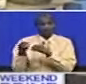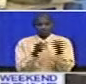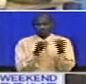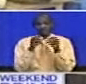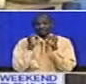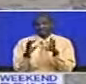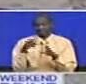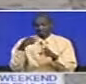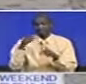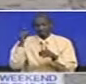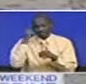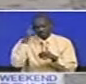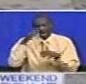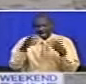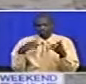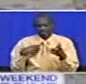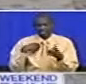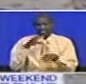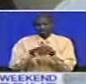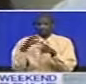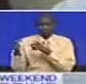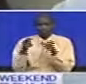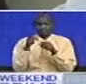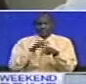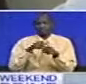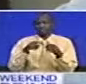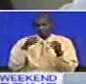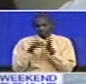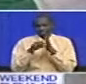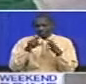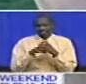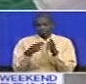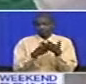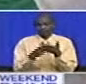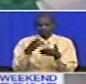beds, they recall how they got caught up in gunfire when the fighting began over a week ago.